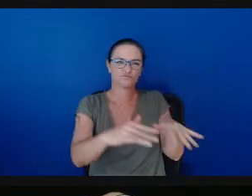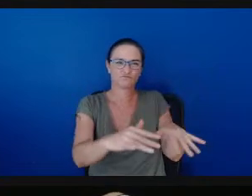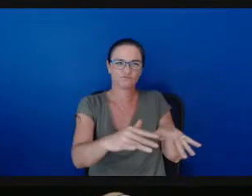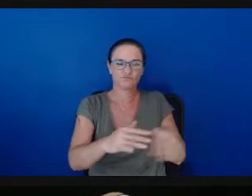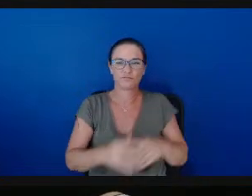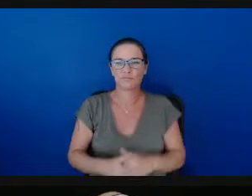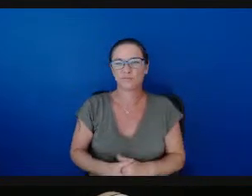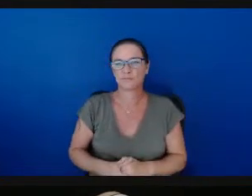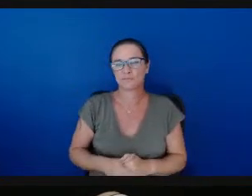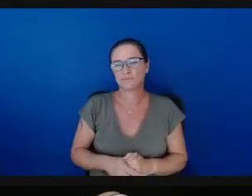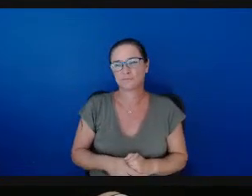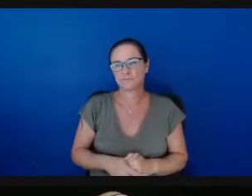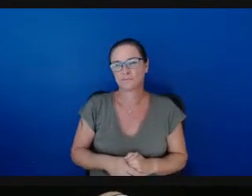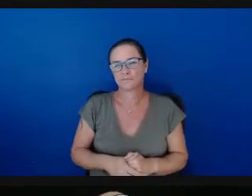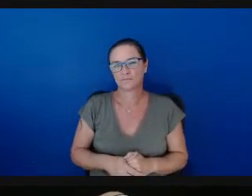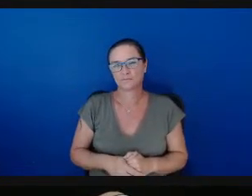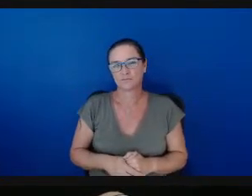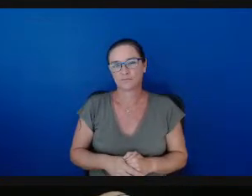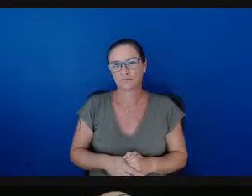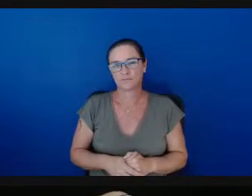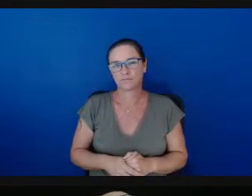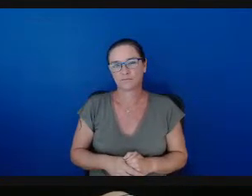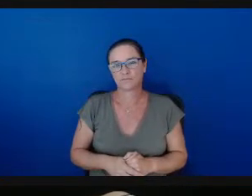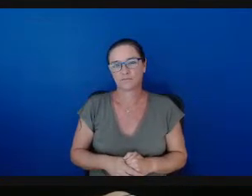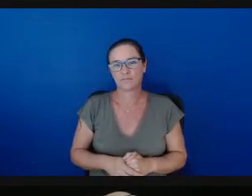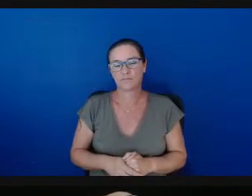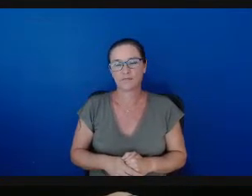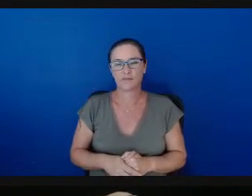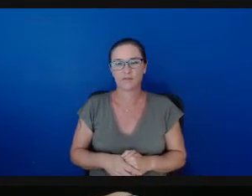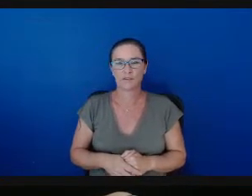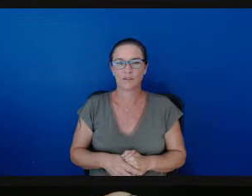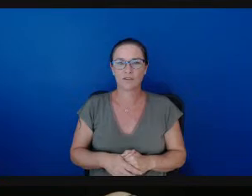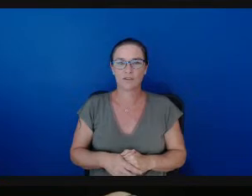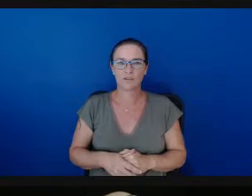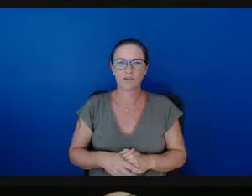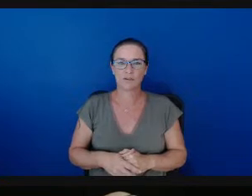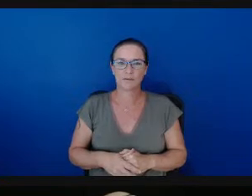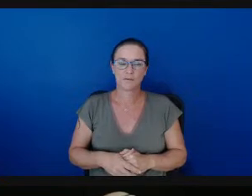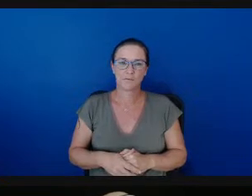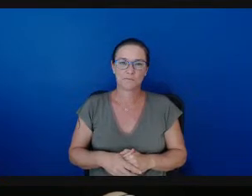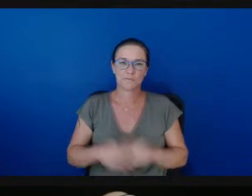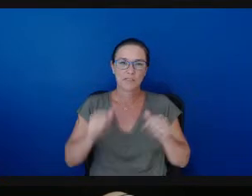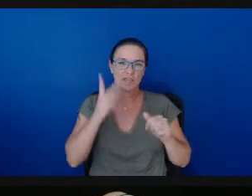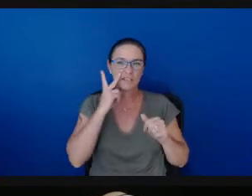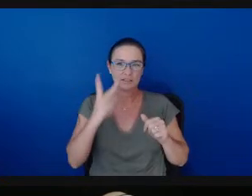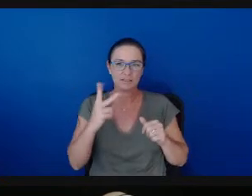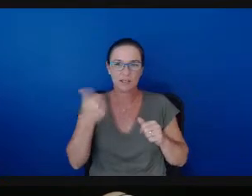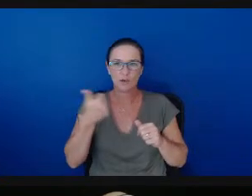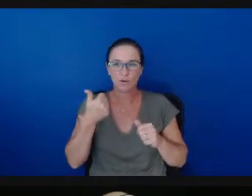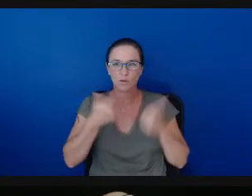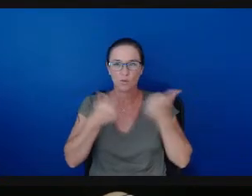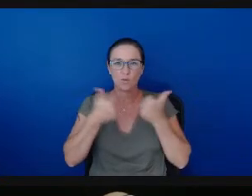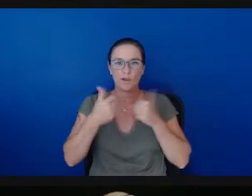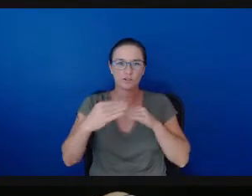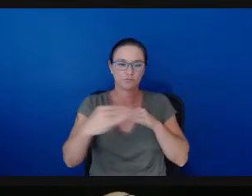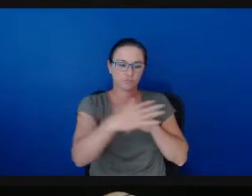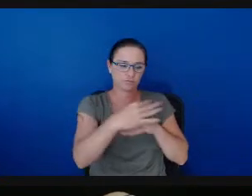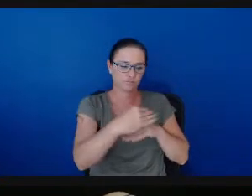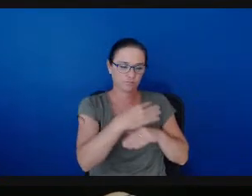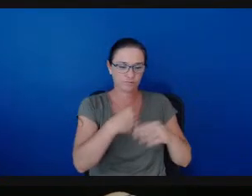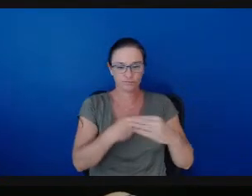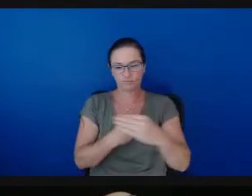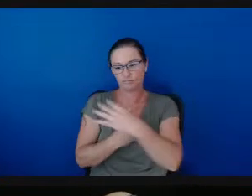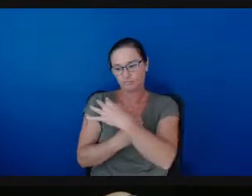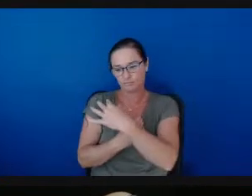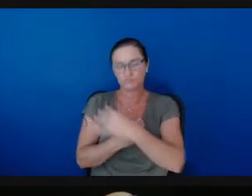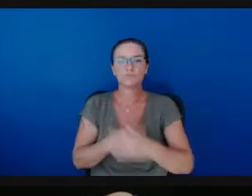at this moment in time. So this thing is marching along in this direction. This one is marching along in this direction as well. This is going that way. All of this is trying to come over